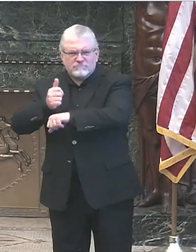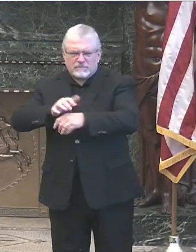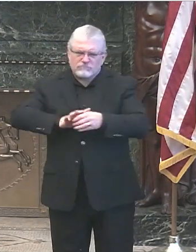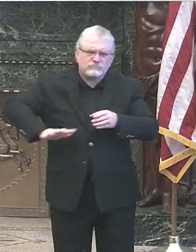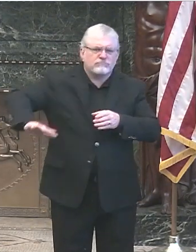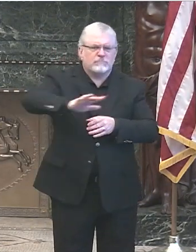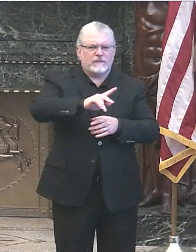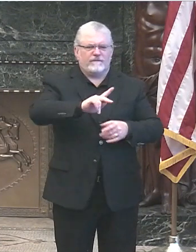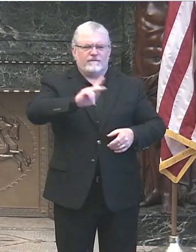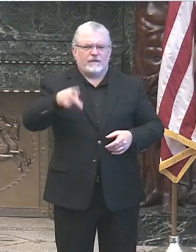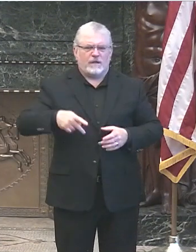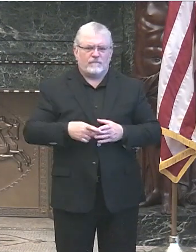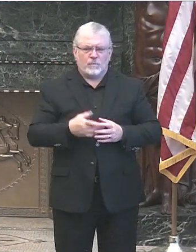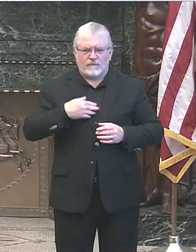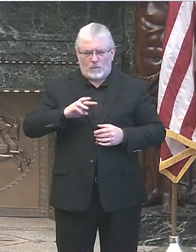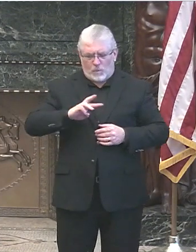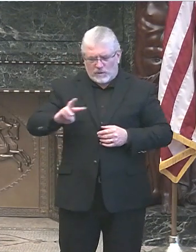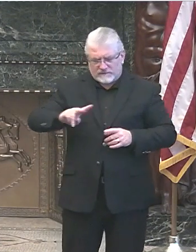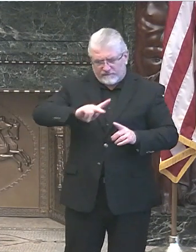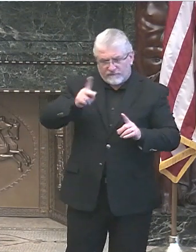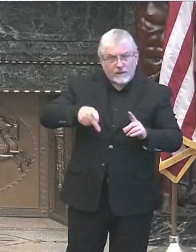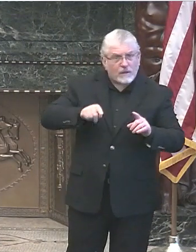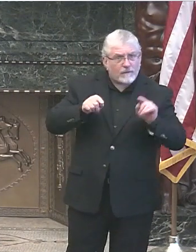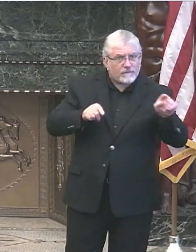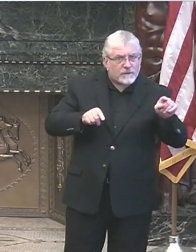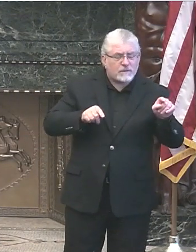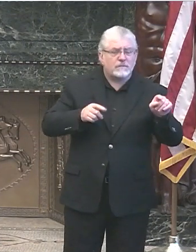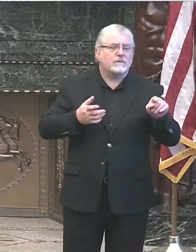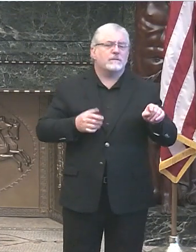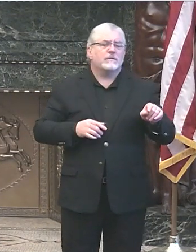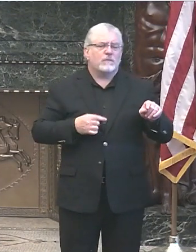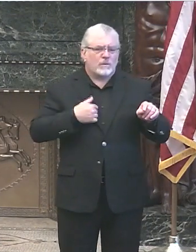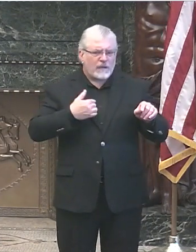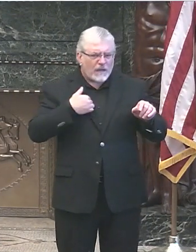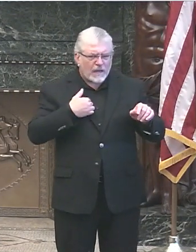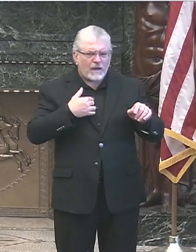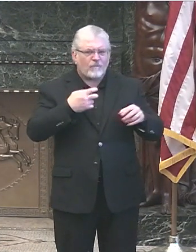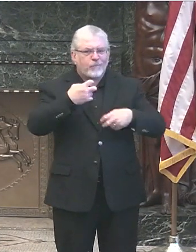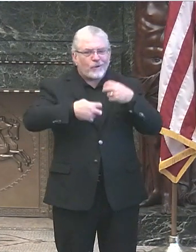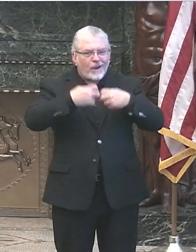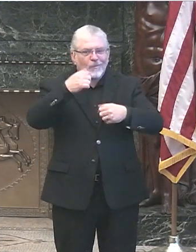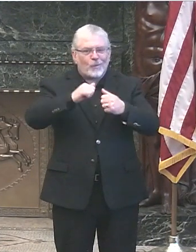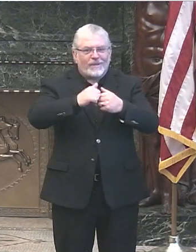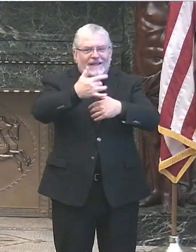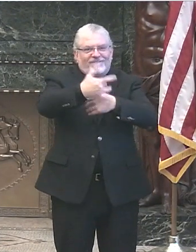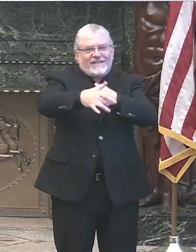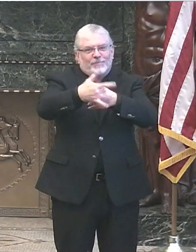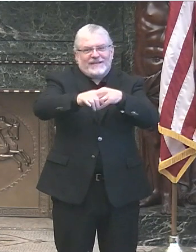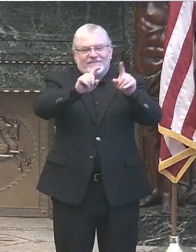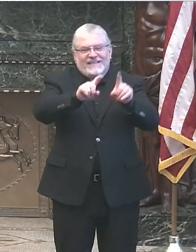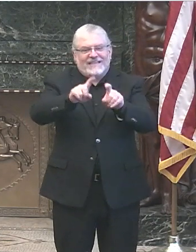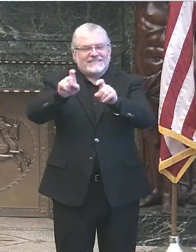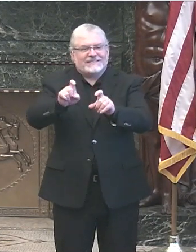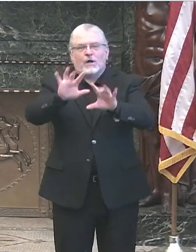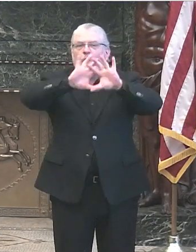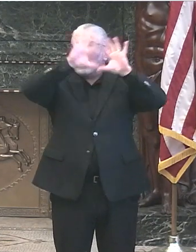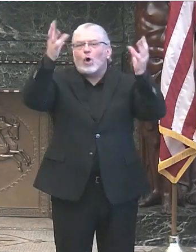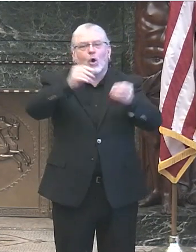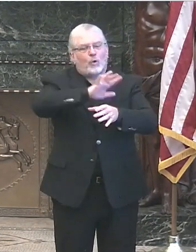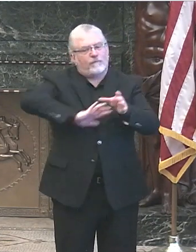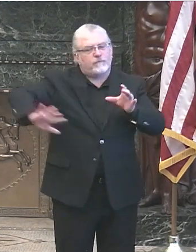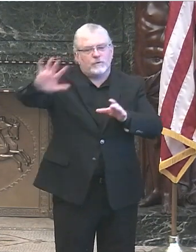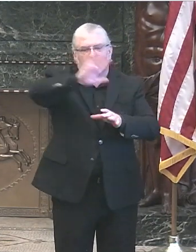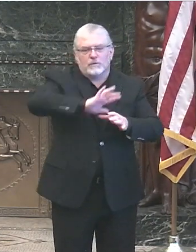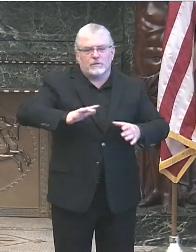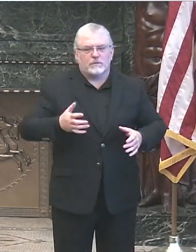Philadelphia, North Philadelphia. We have a problem with availability of testing overall. There's not enough of the swabs, and there's not enough laboratory capacity. Turnaround time is